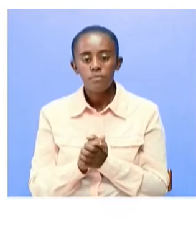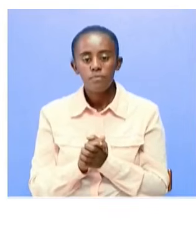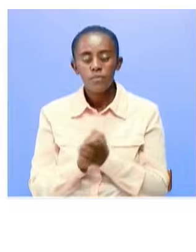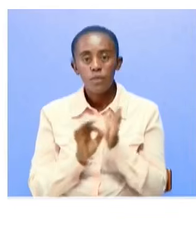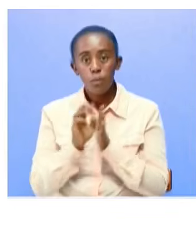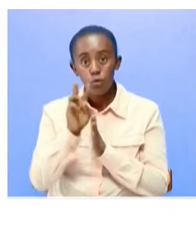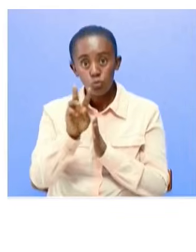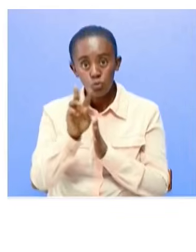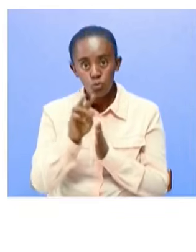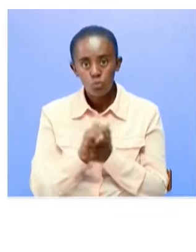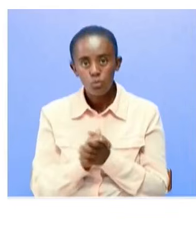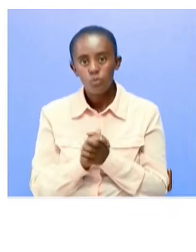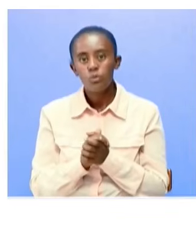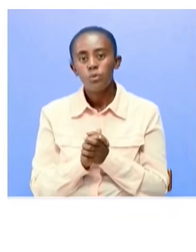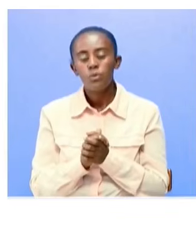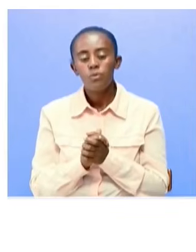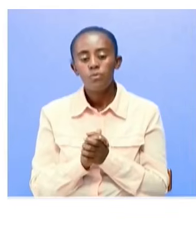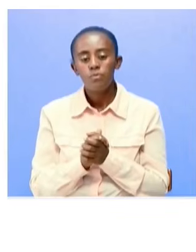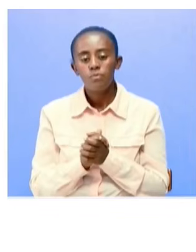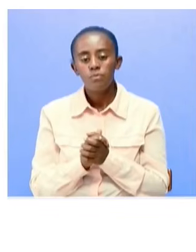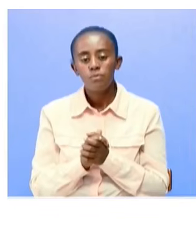Number 2,